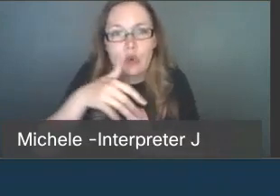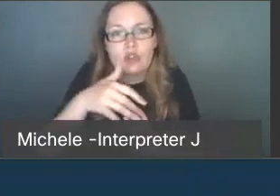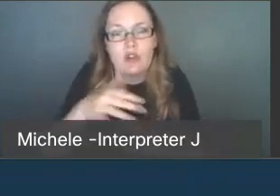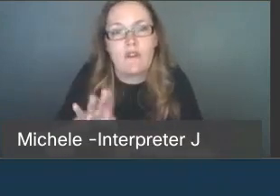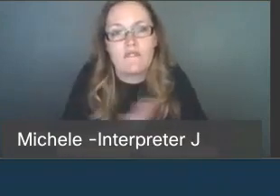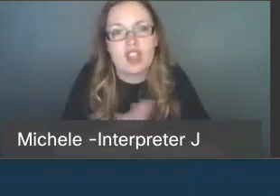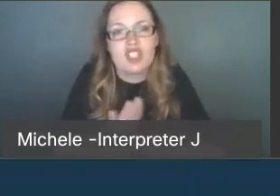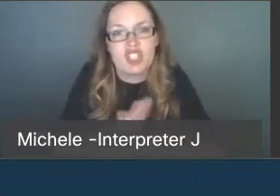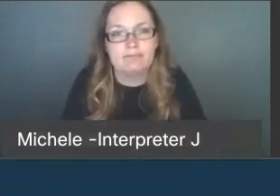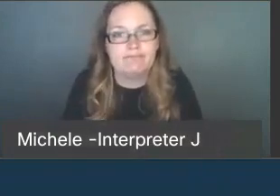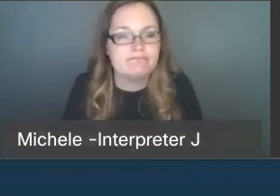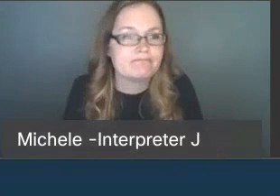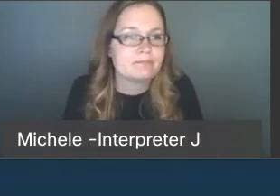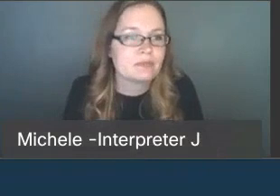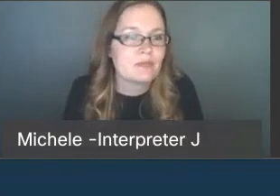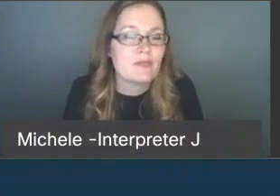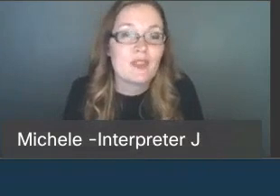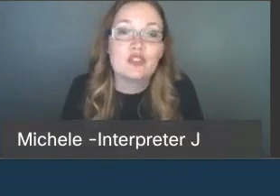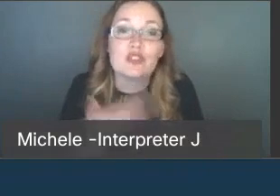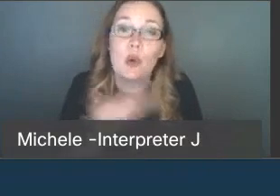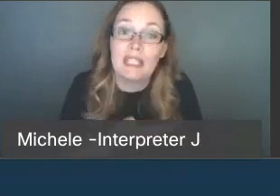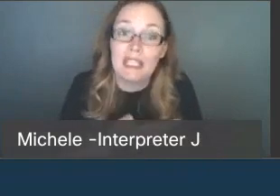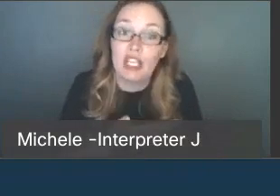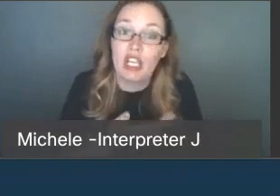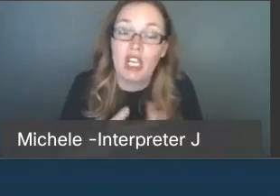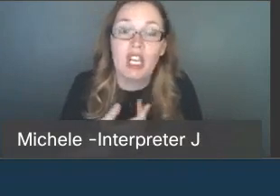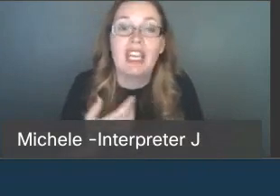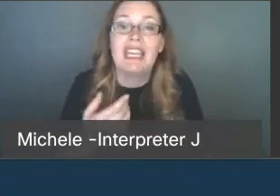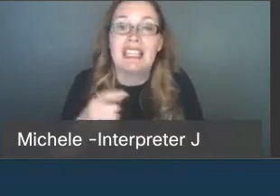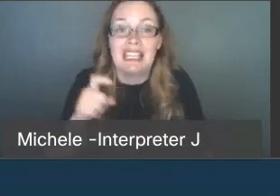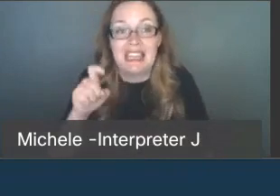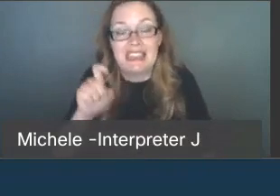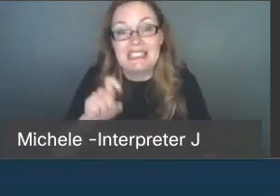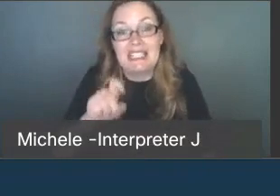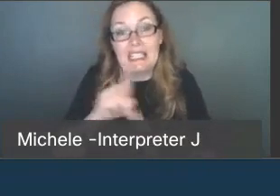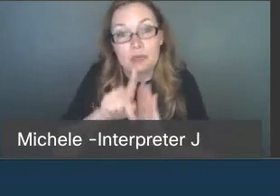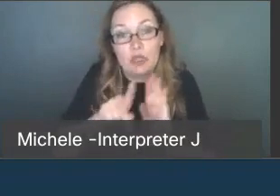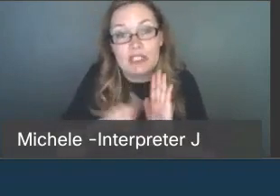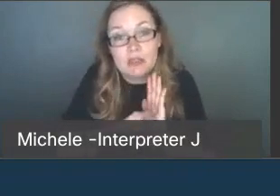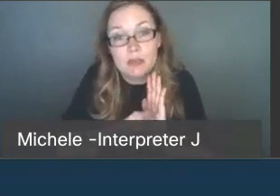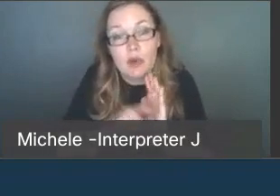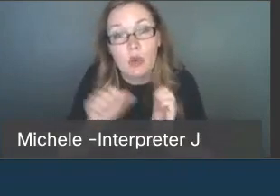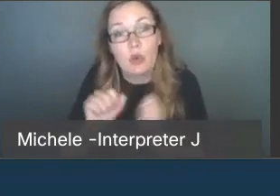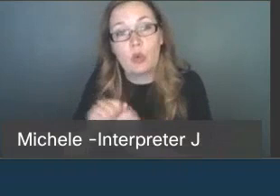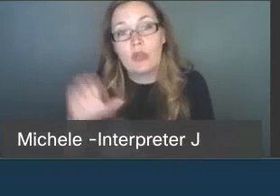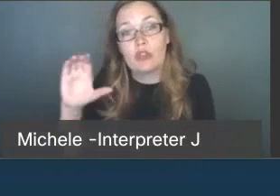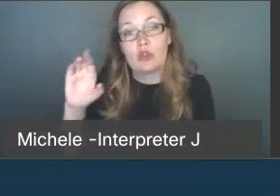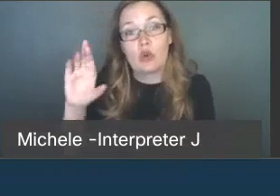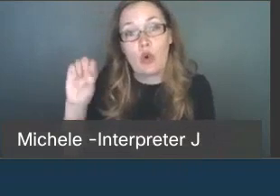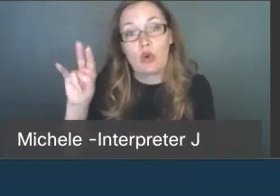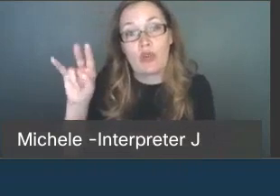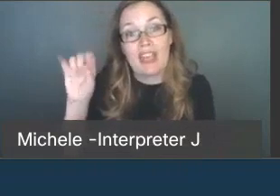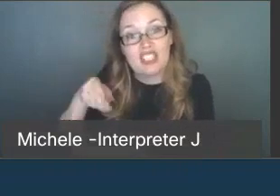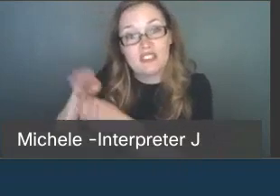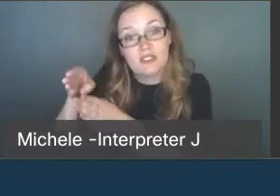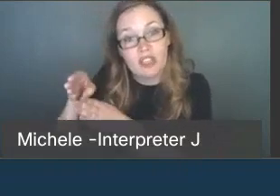And then here, I just want to drive home the point that even though the need principle traditionally in corrections would argue that we're focusing only